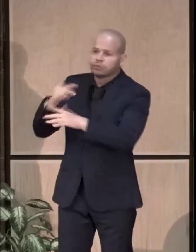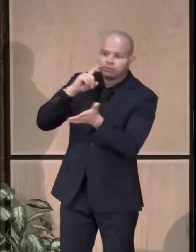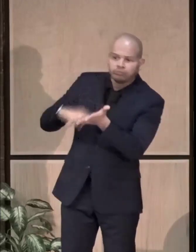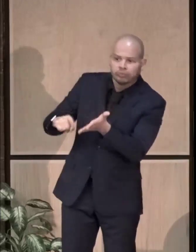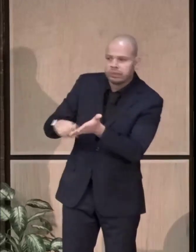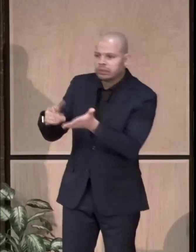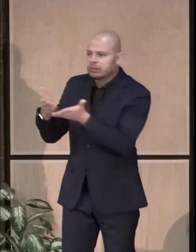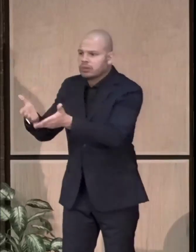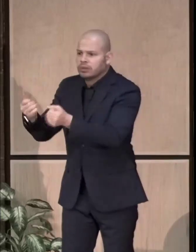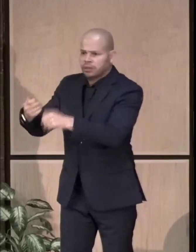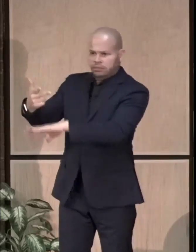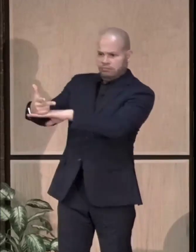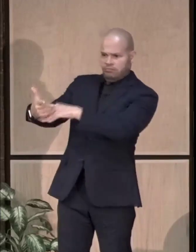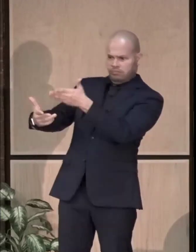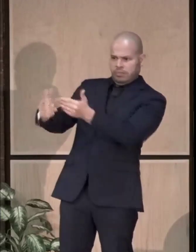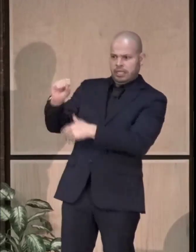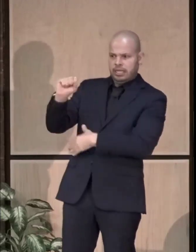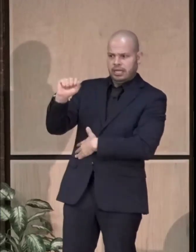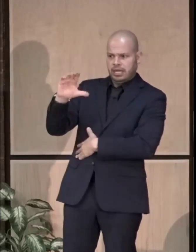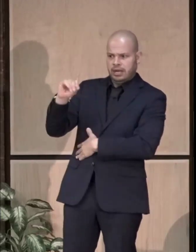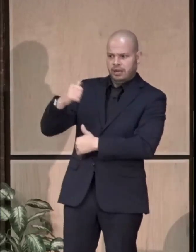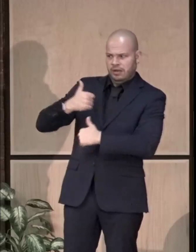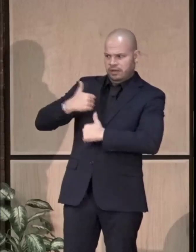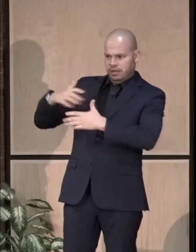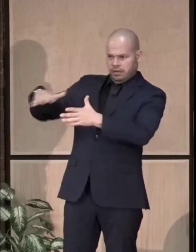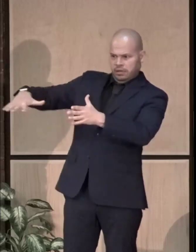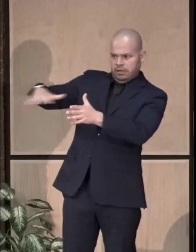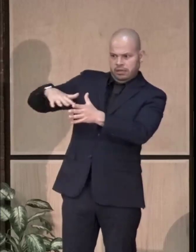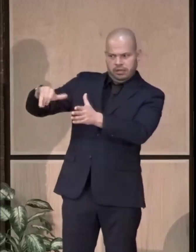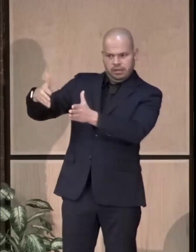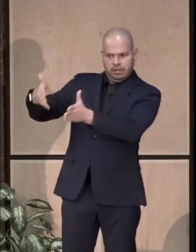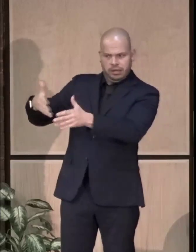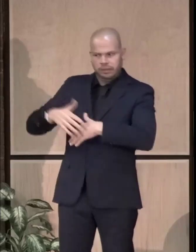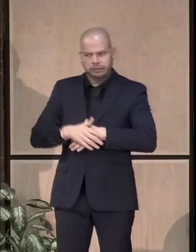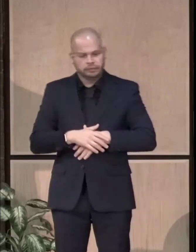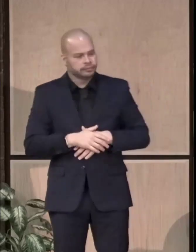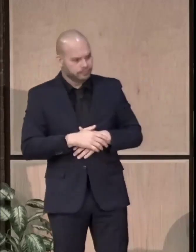Saco Reserve Center, right? That's what he's referring to, yes.